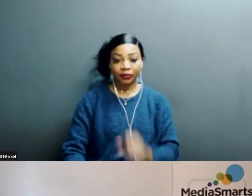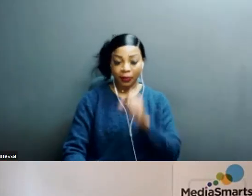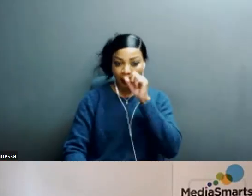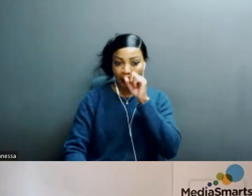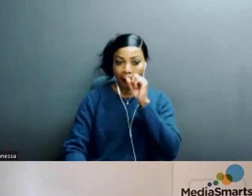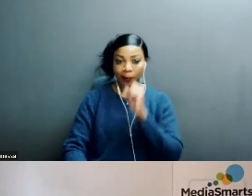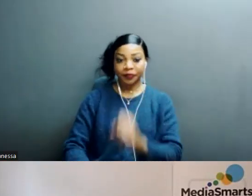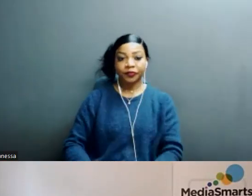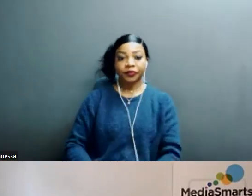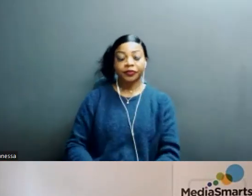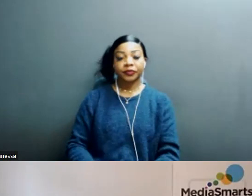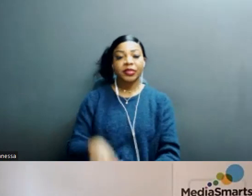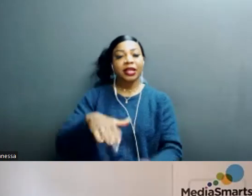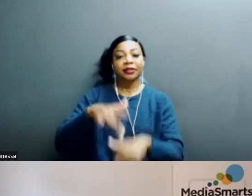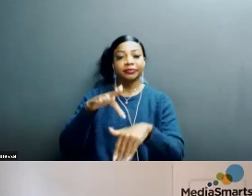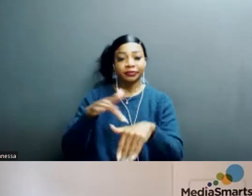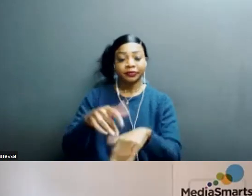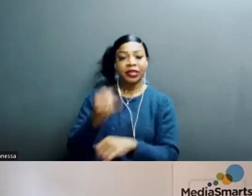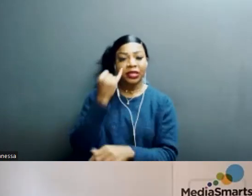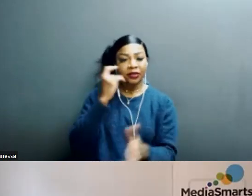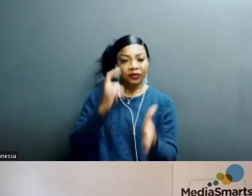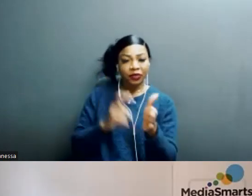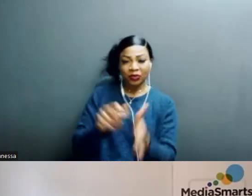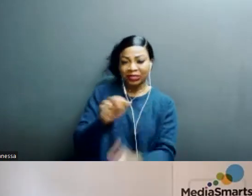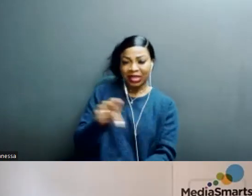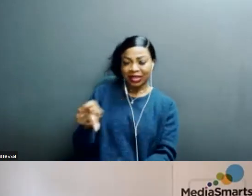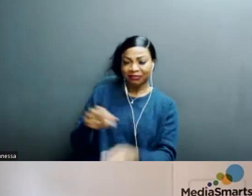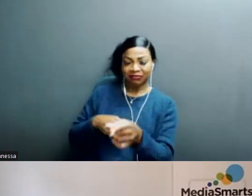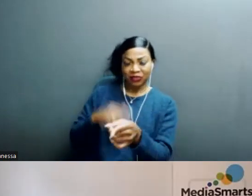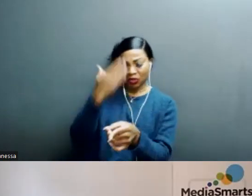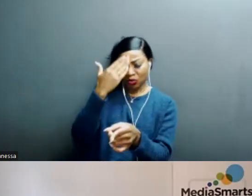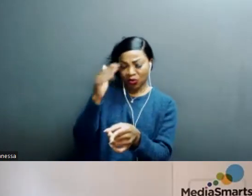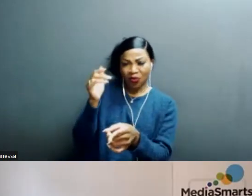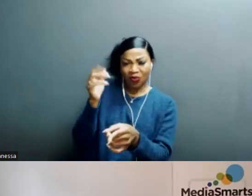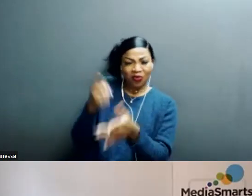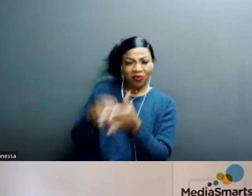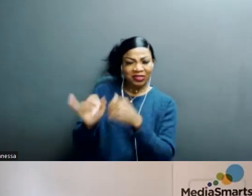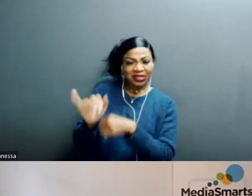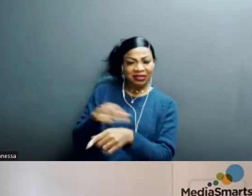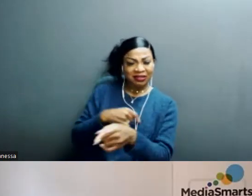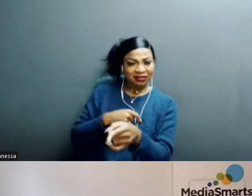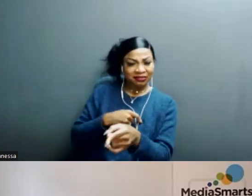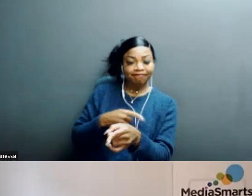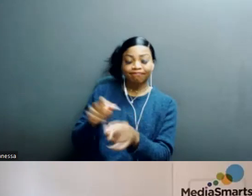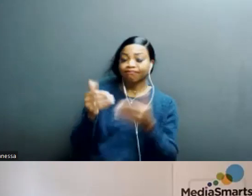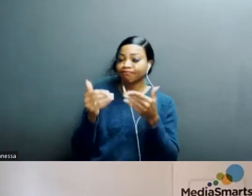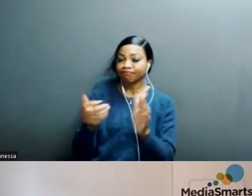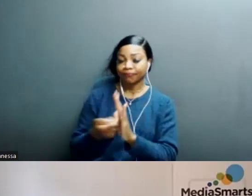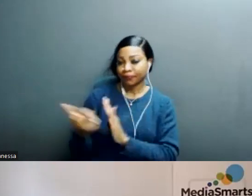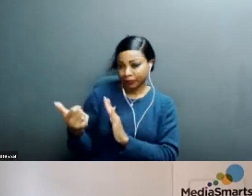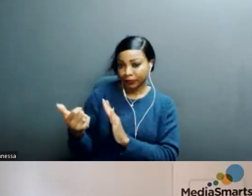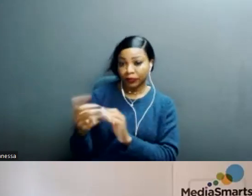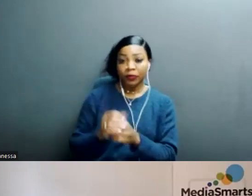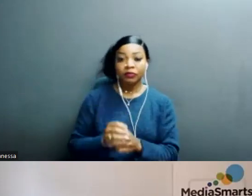mentioned but like if you see an app that looks unfamiliar for example so you think okay there's you should delete it so if there's or